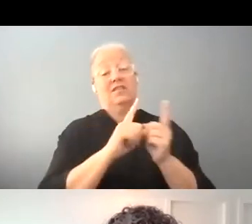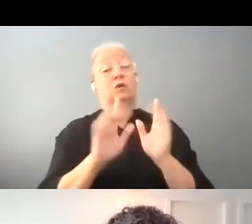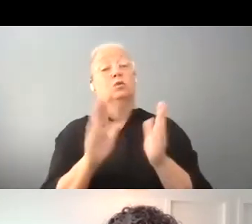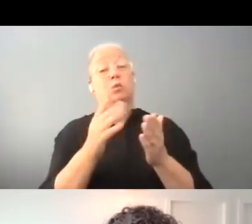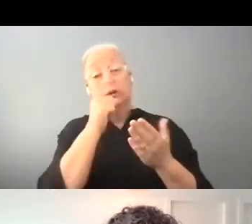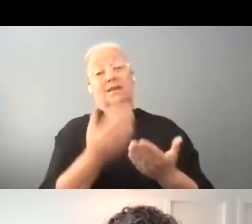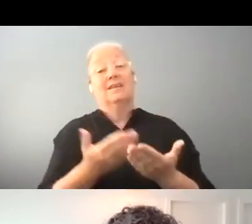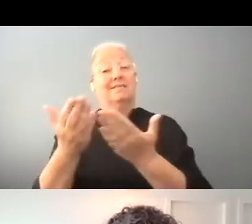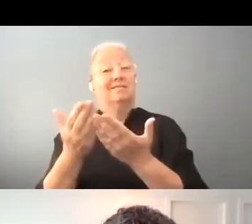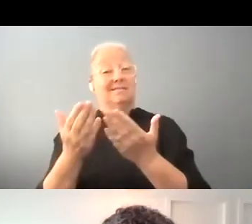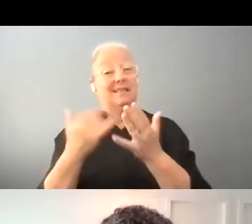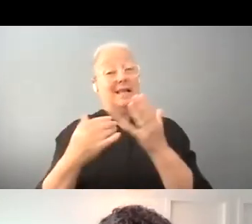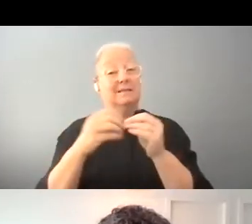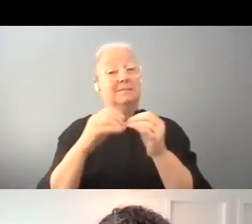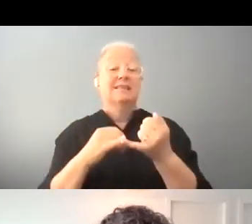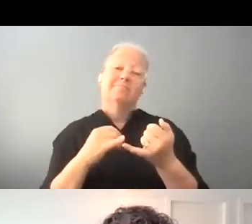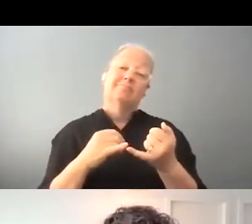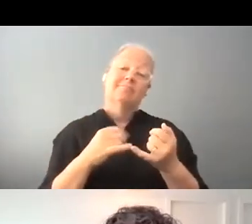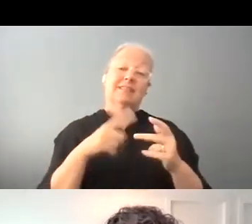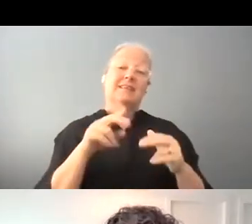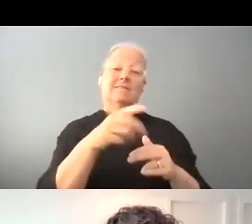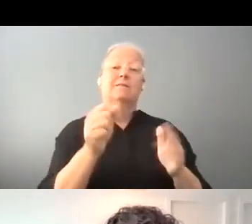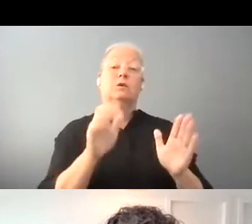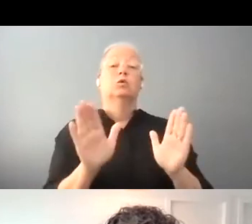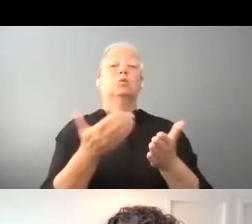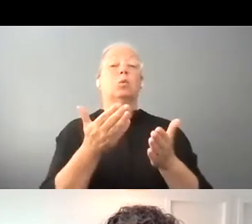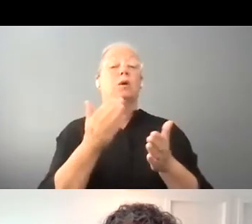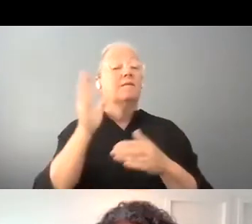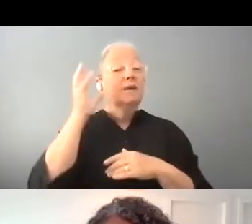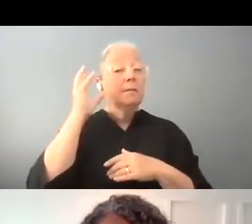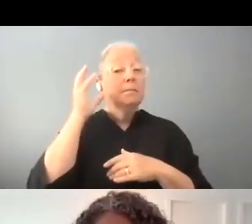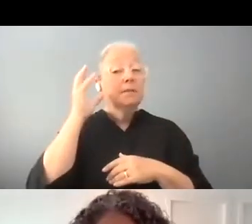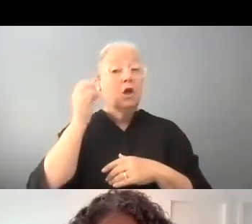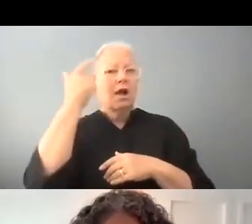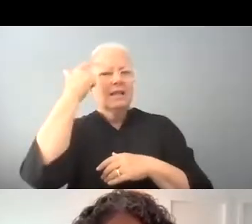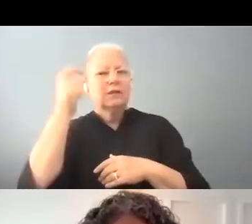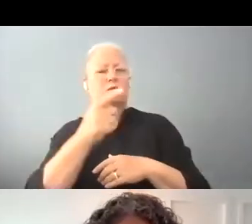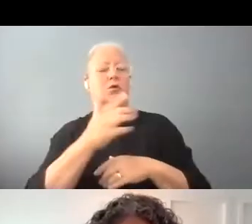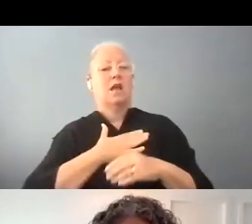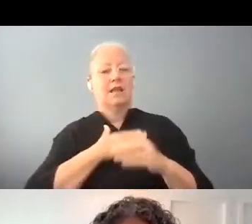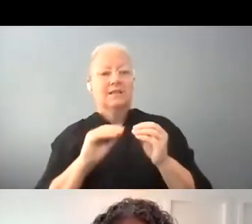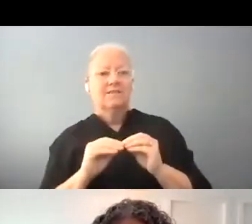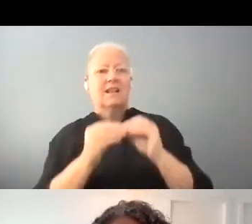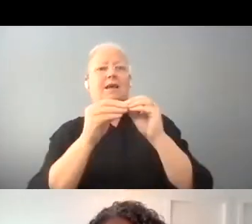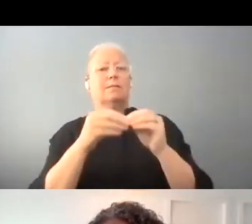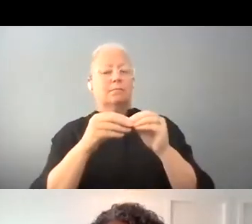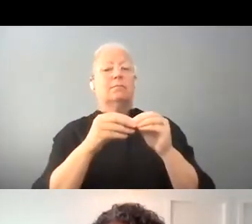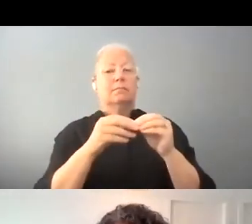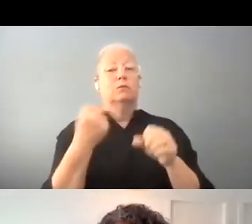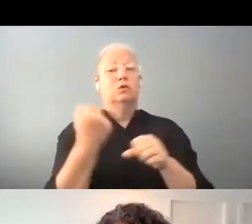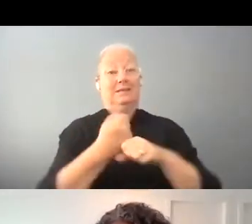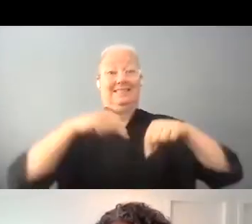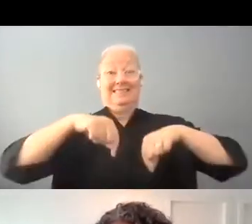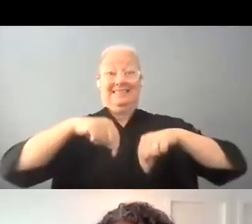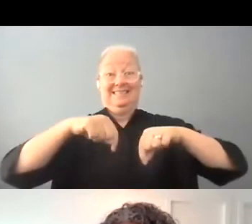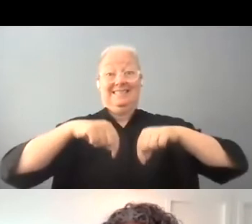Yeah, currently. And so if you do have a short form idea that you want developed and produced, this is the portal in which to come through. This